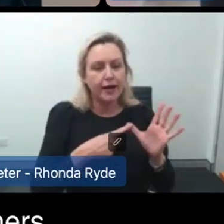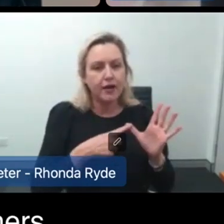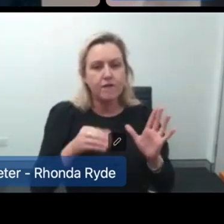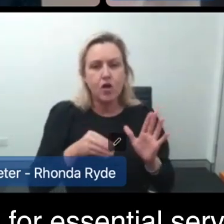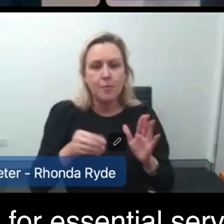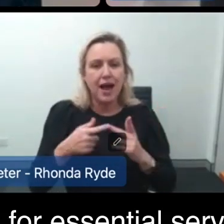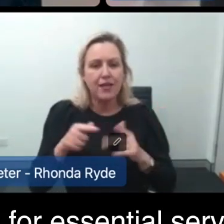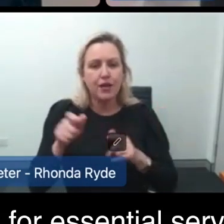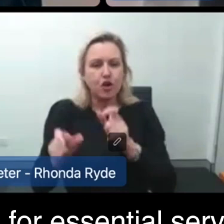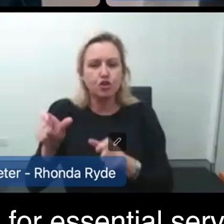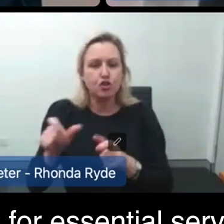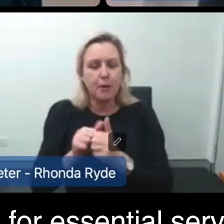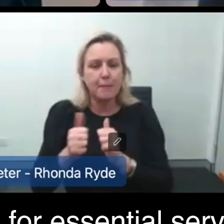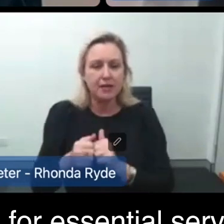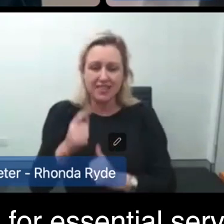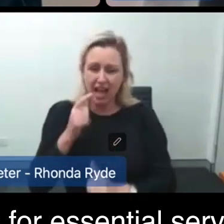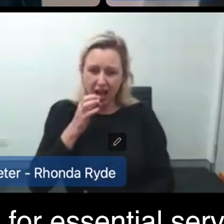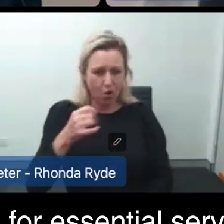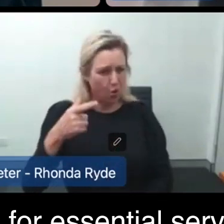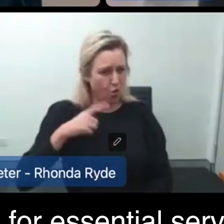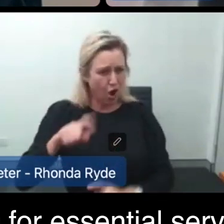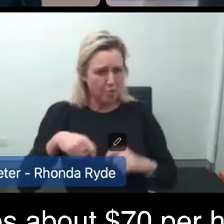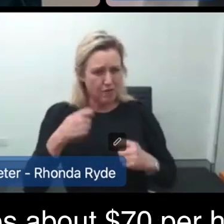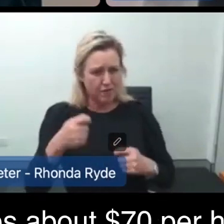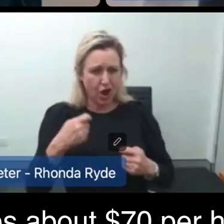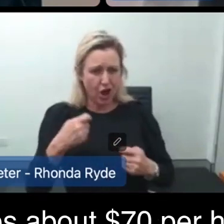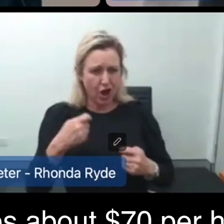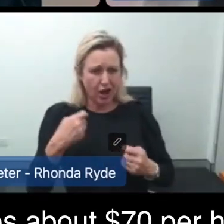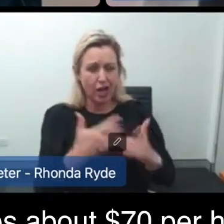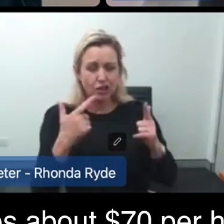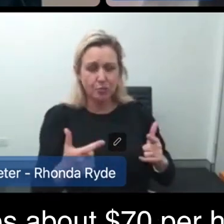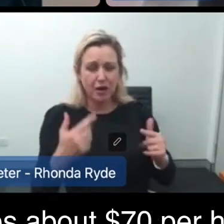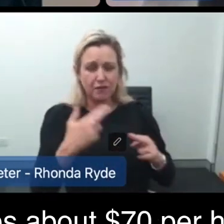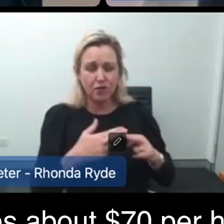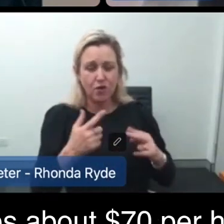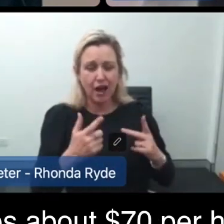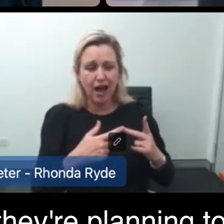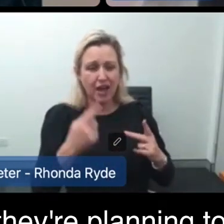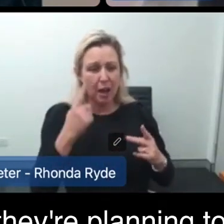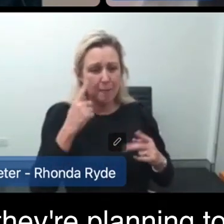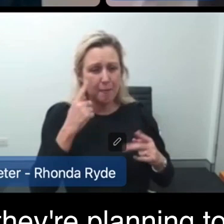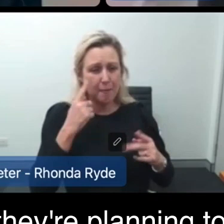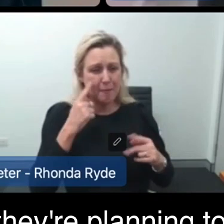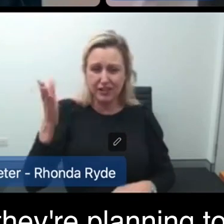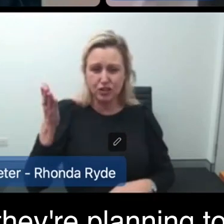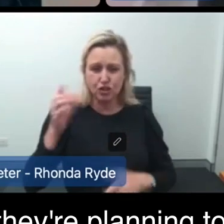partners. Why do providers charge so much for essential services? For example, my provider charges about $70 per hour for domestic assistance,